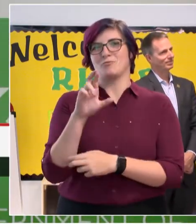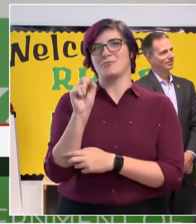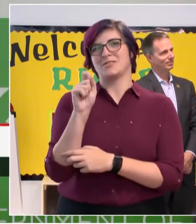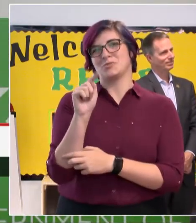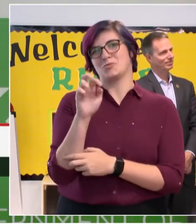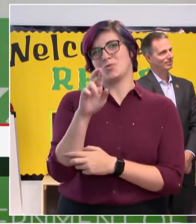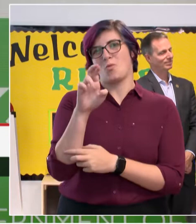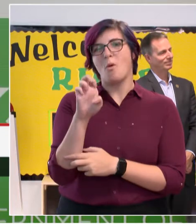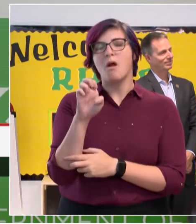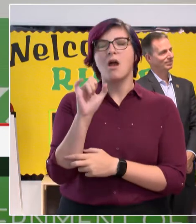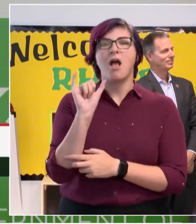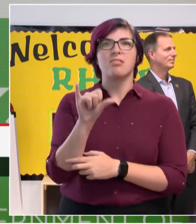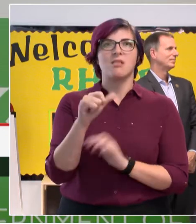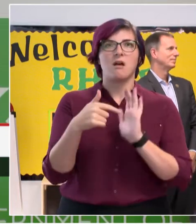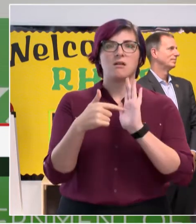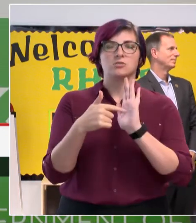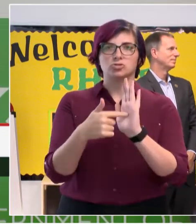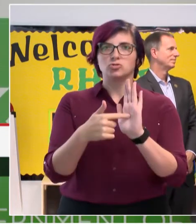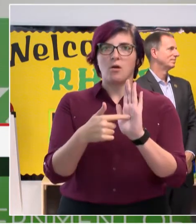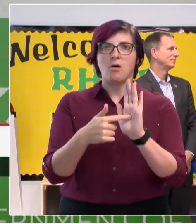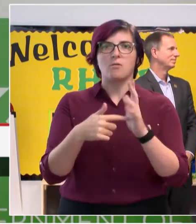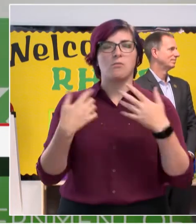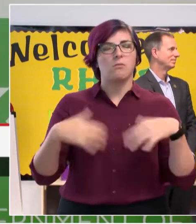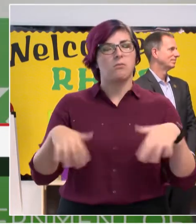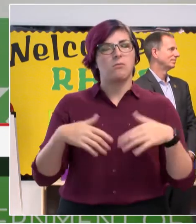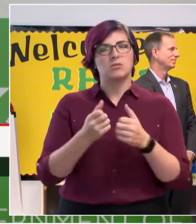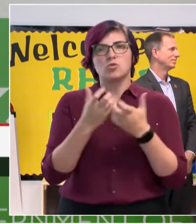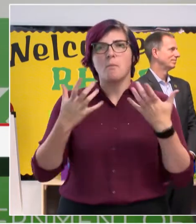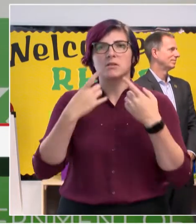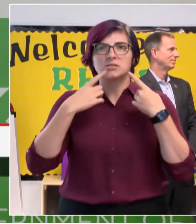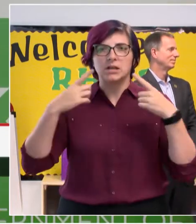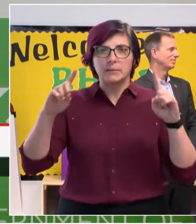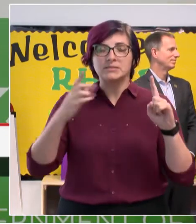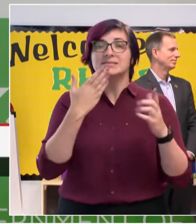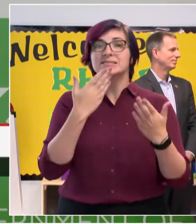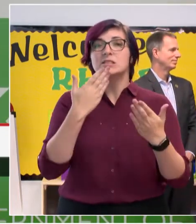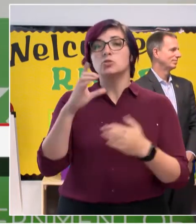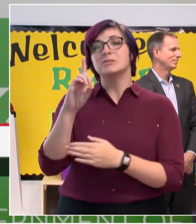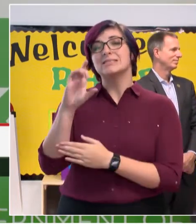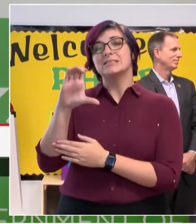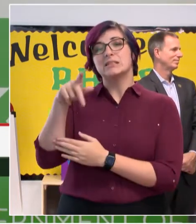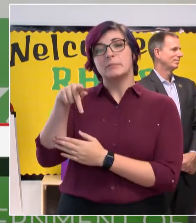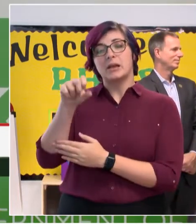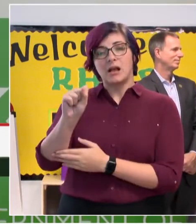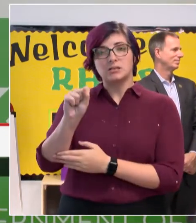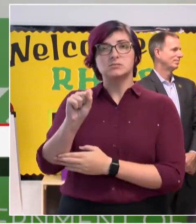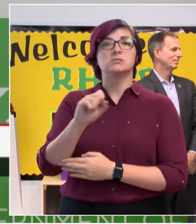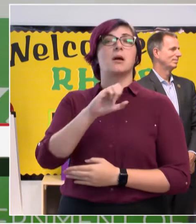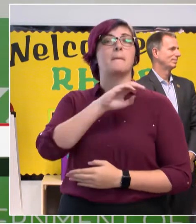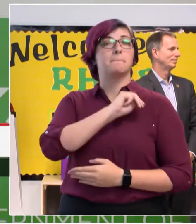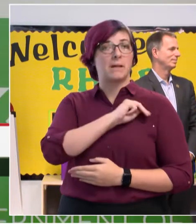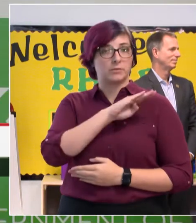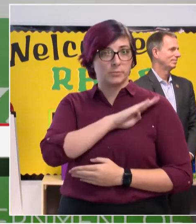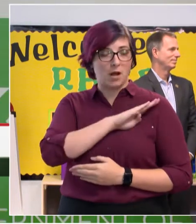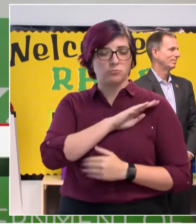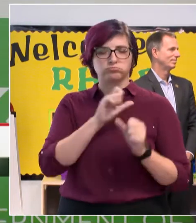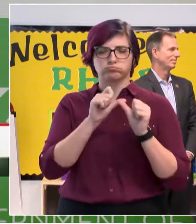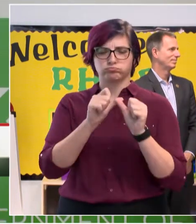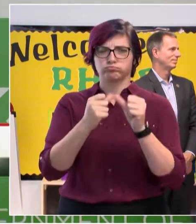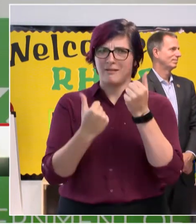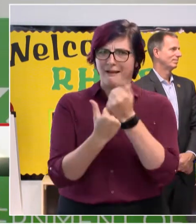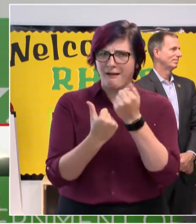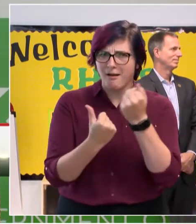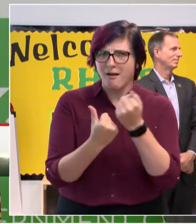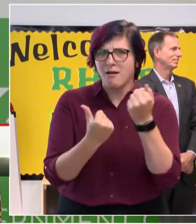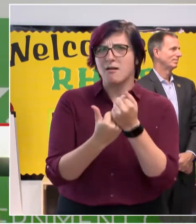accomplished. It is thanks to our DCPS family support, along with the leadership of Mayor Bowser, for continuing to advocate on our behalf that